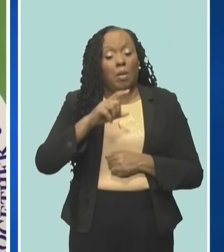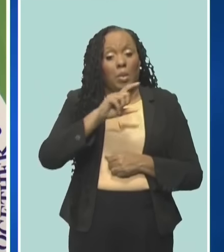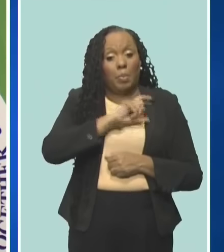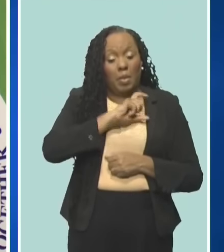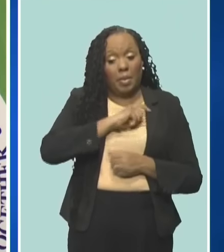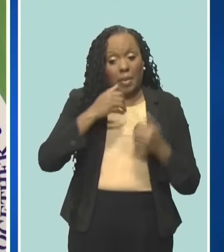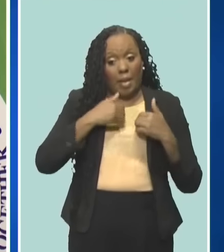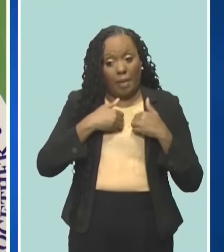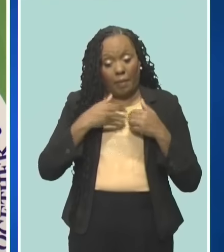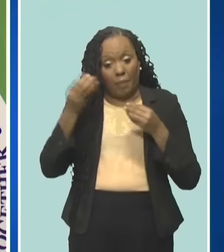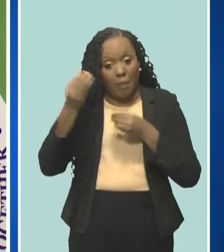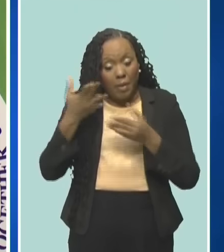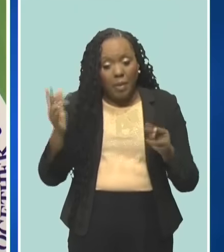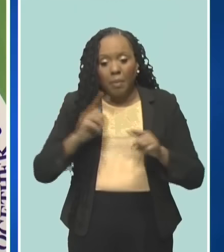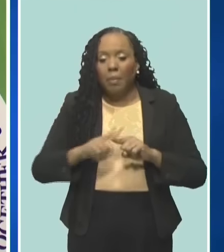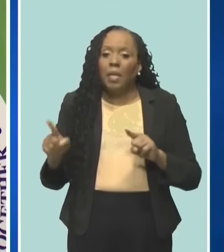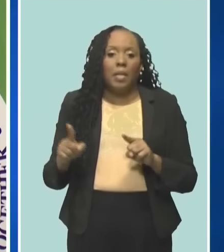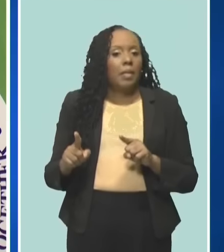problem, and data